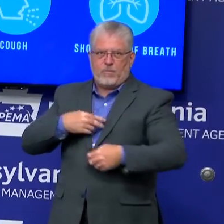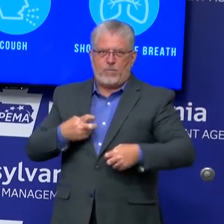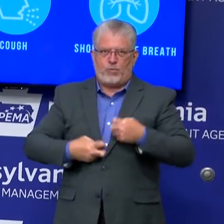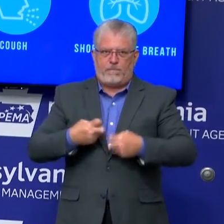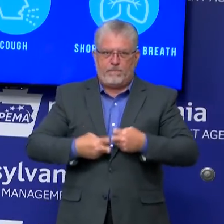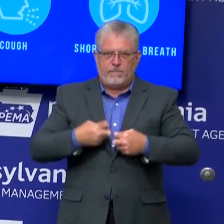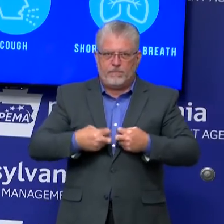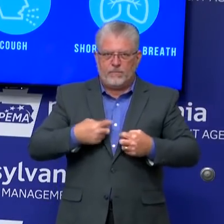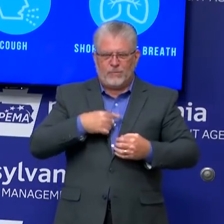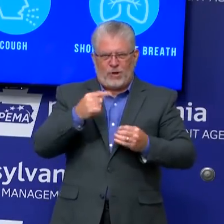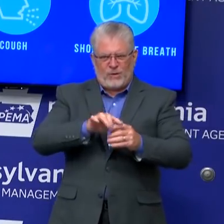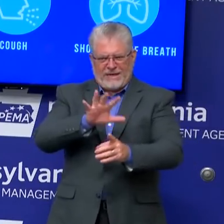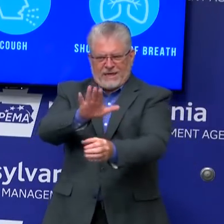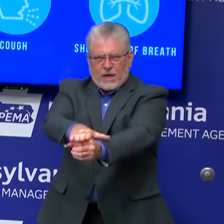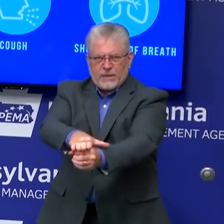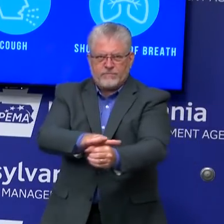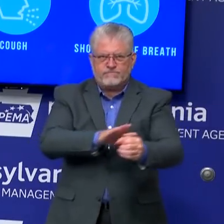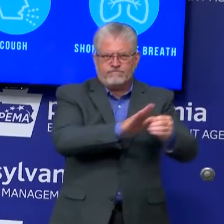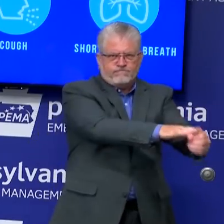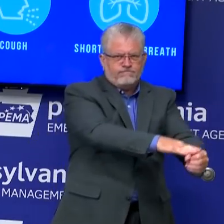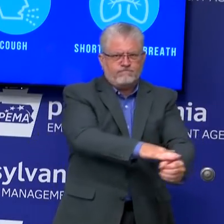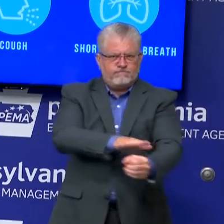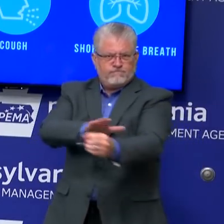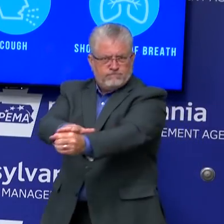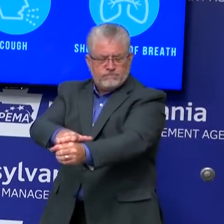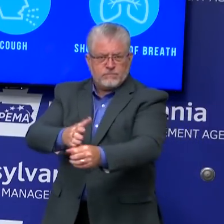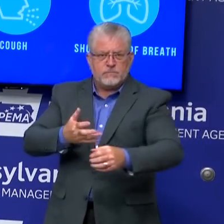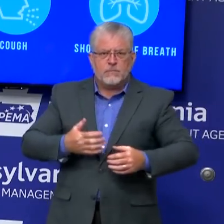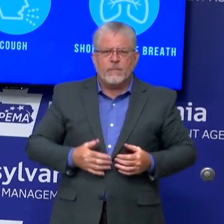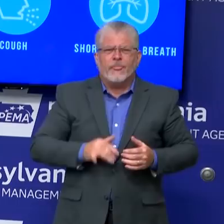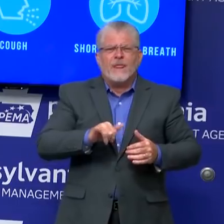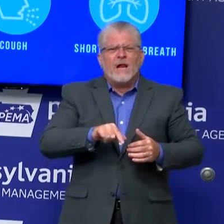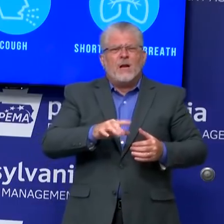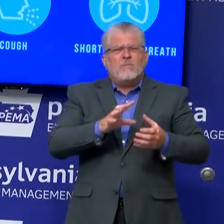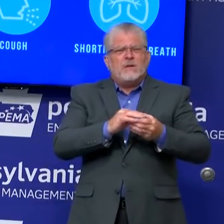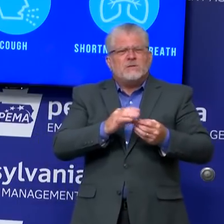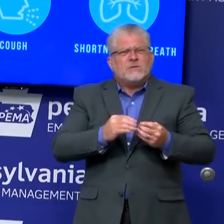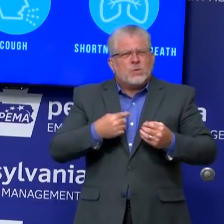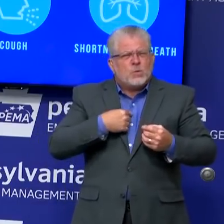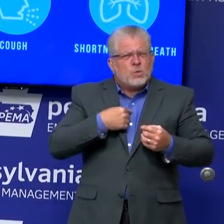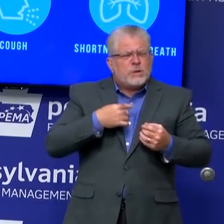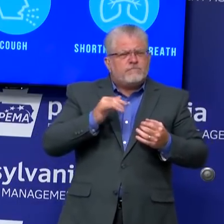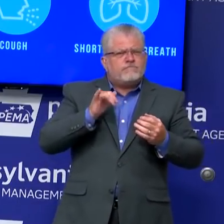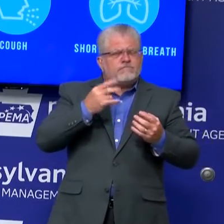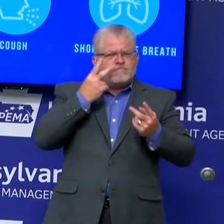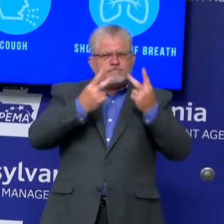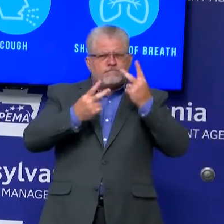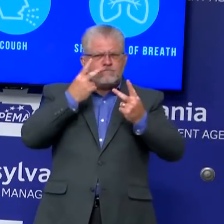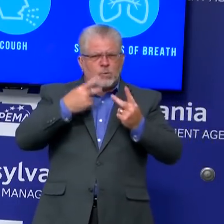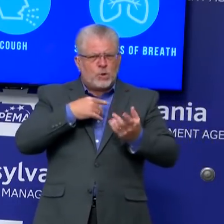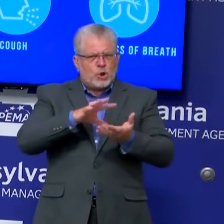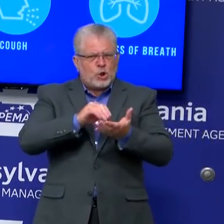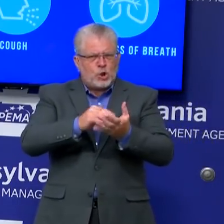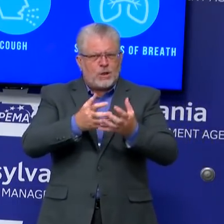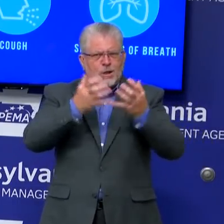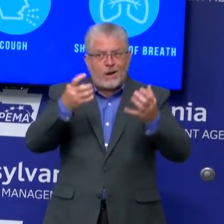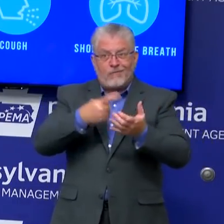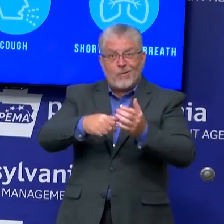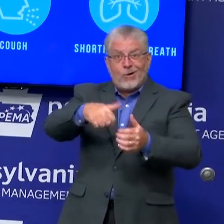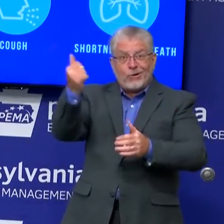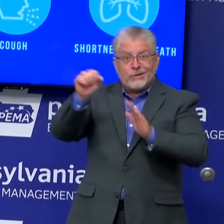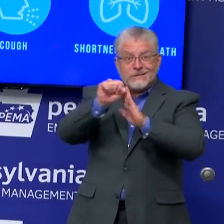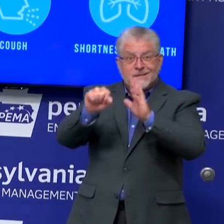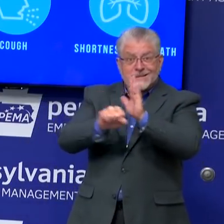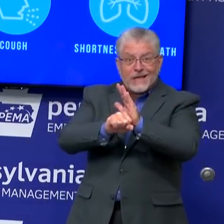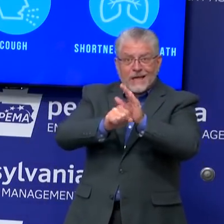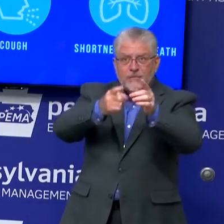deal of experience since the start of this outbreak and have learned from best practices from other states and counties